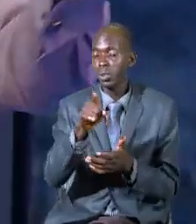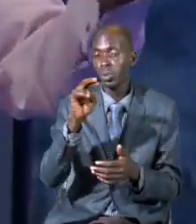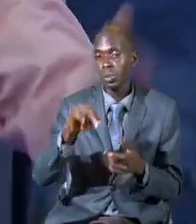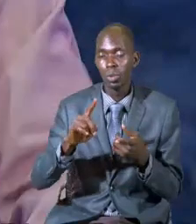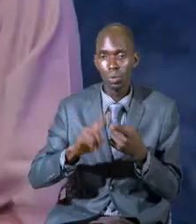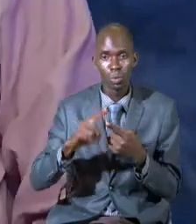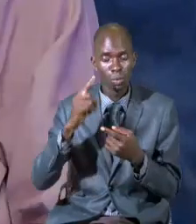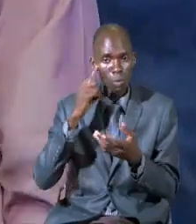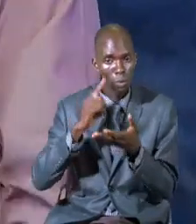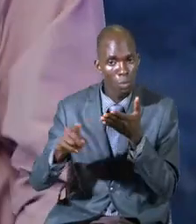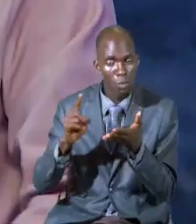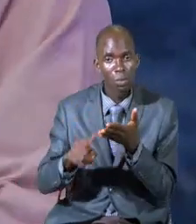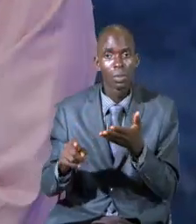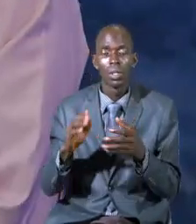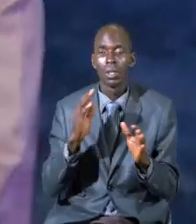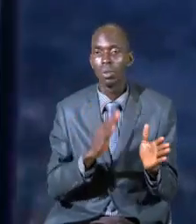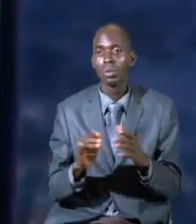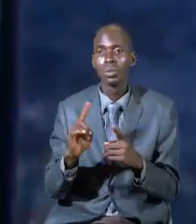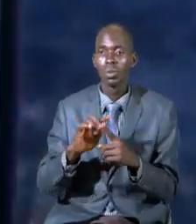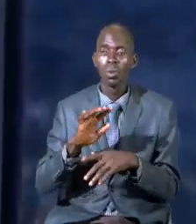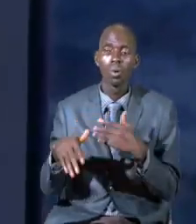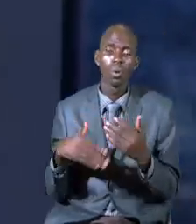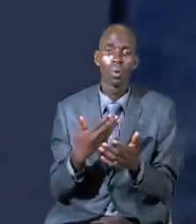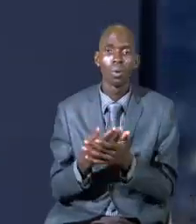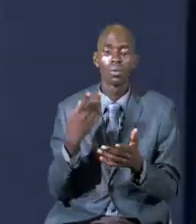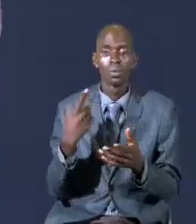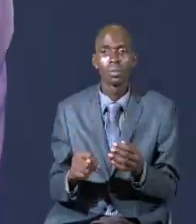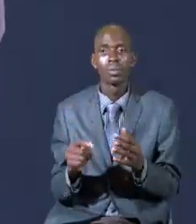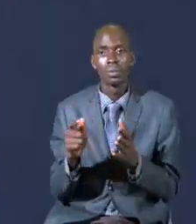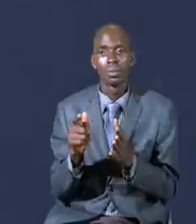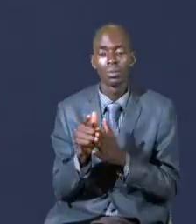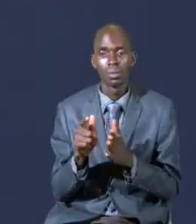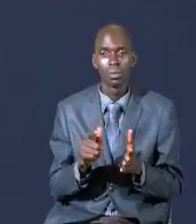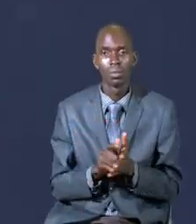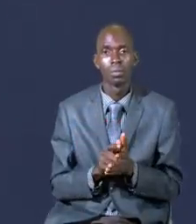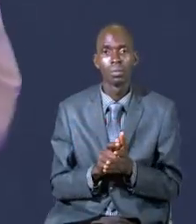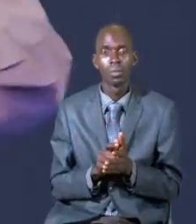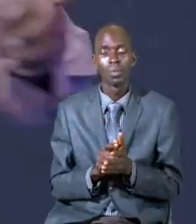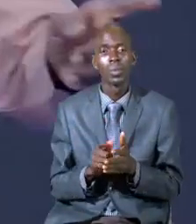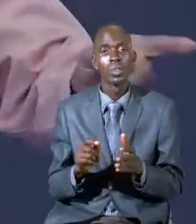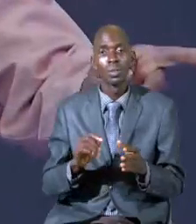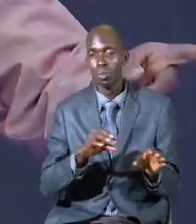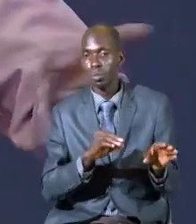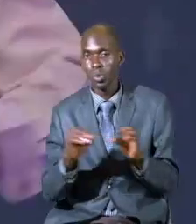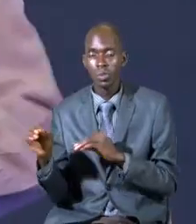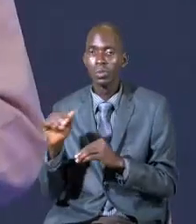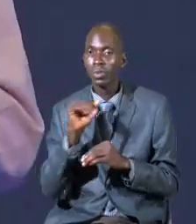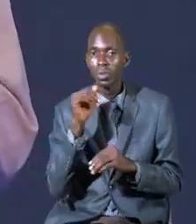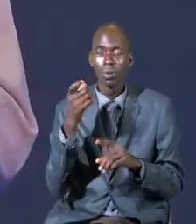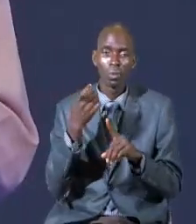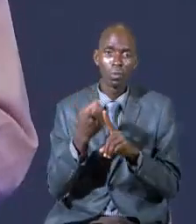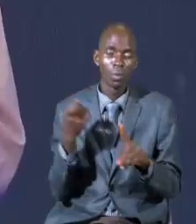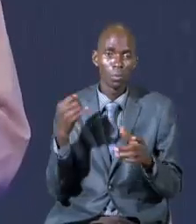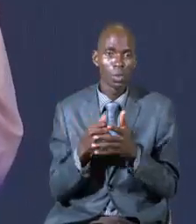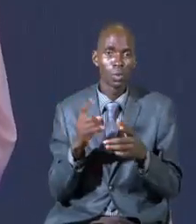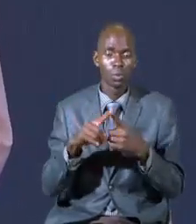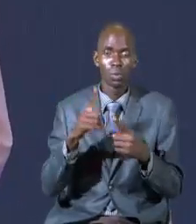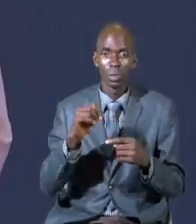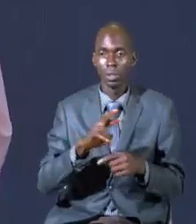that Moses, my servant, commanded thee. Turn not from it to the right hand or to the left, that